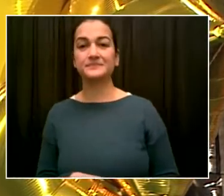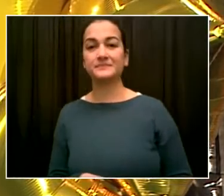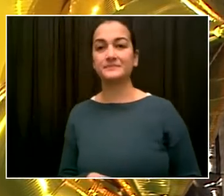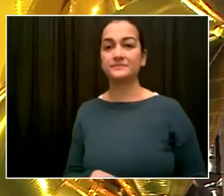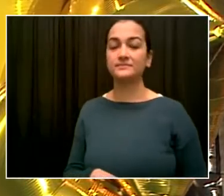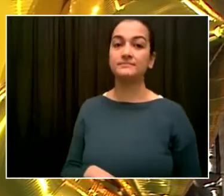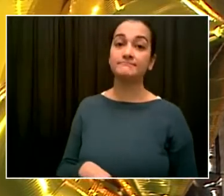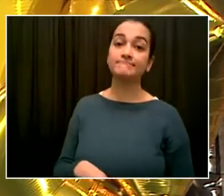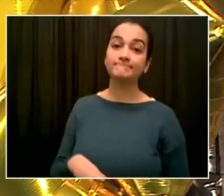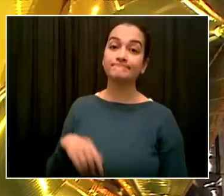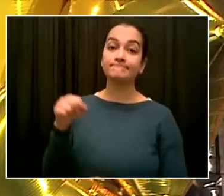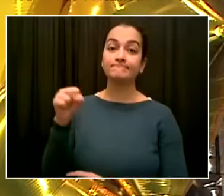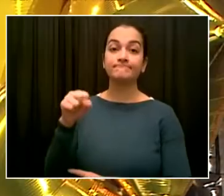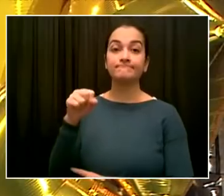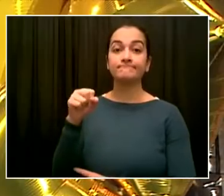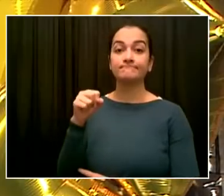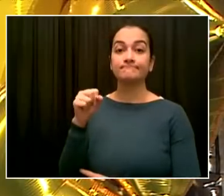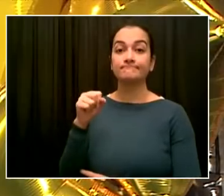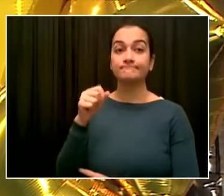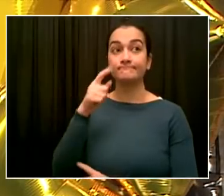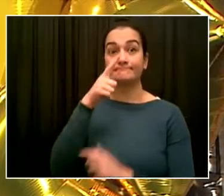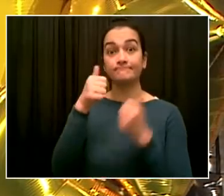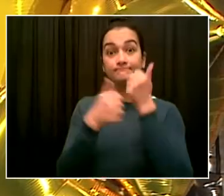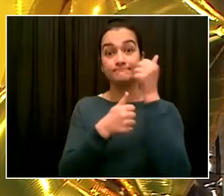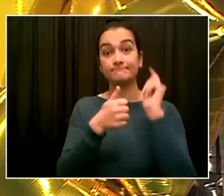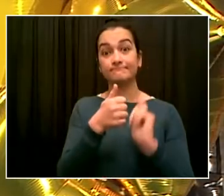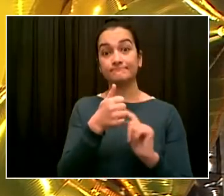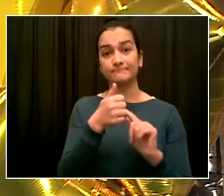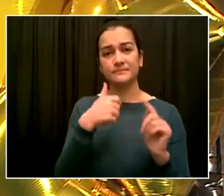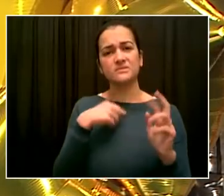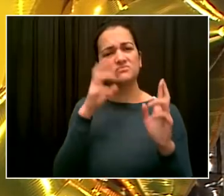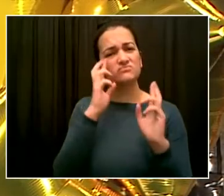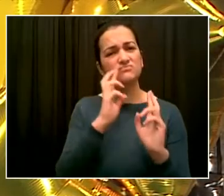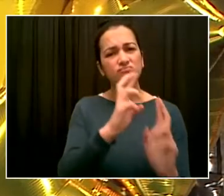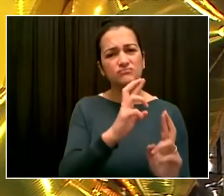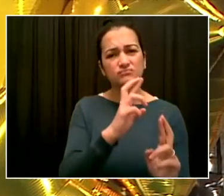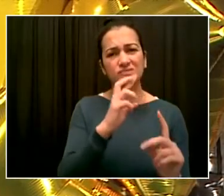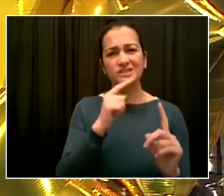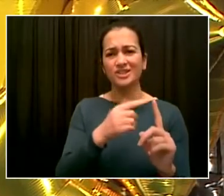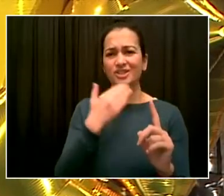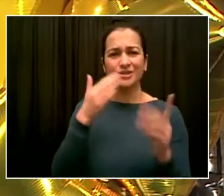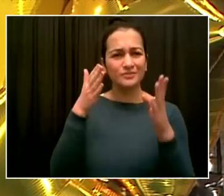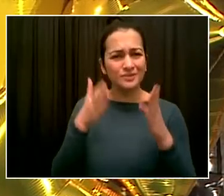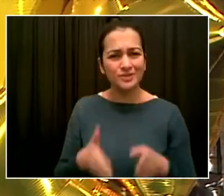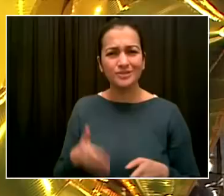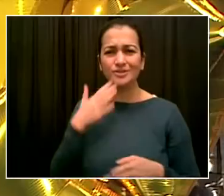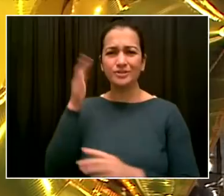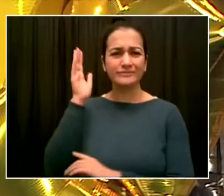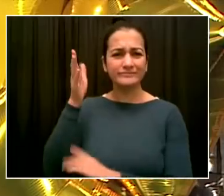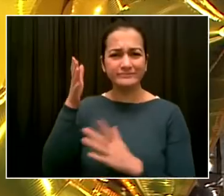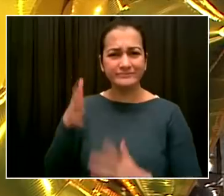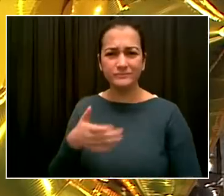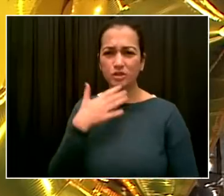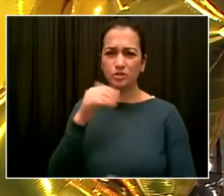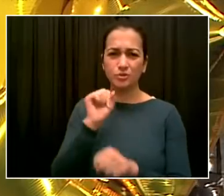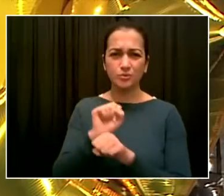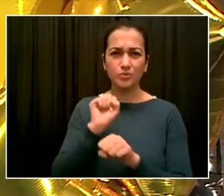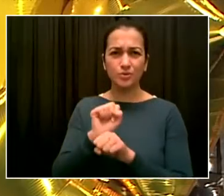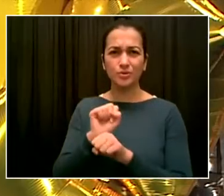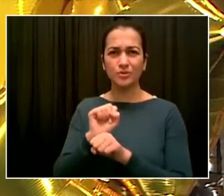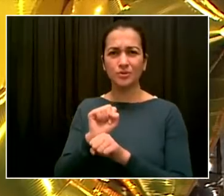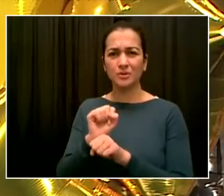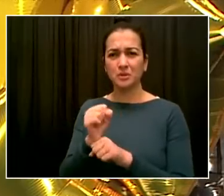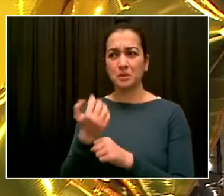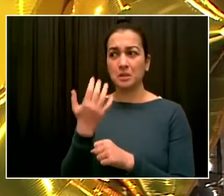really do. I think he's a good person with a good heart. He's done good work. But I think he needs to address it. I think he needs to explain why that